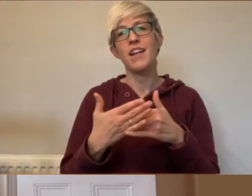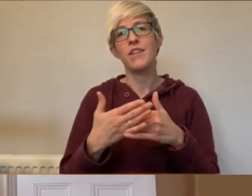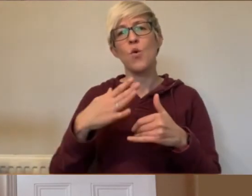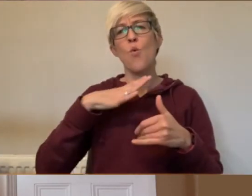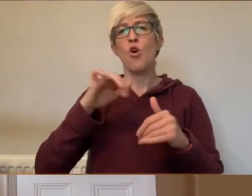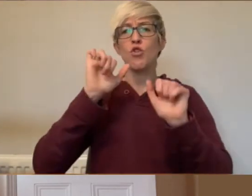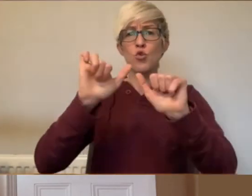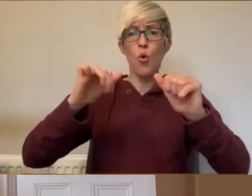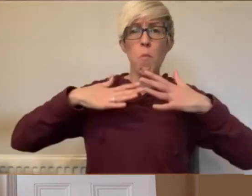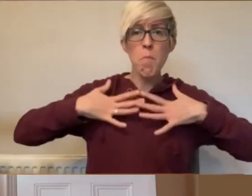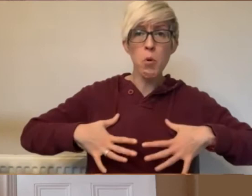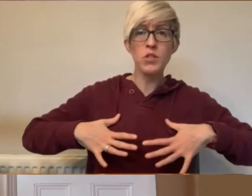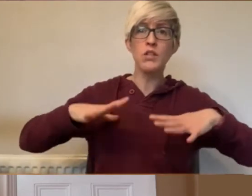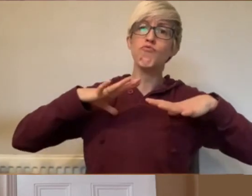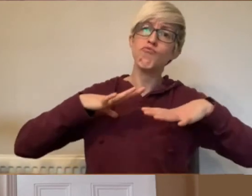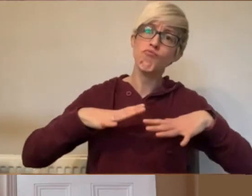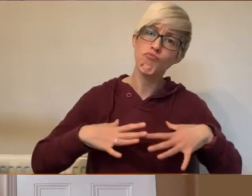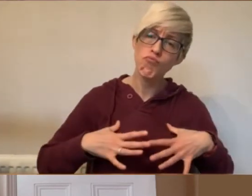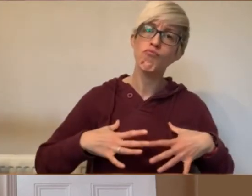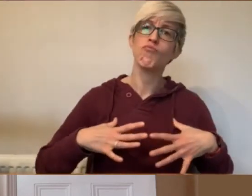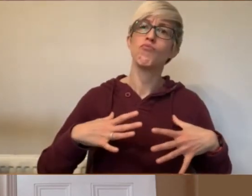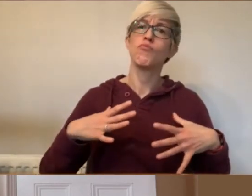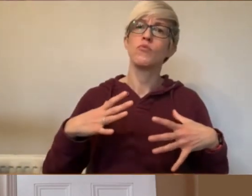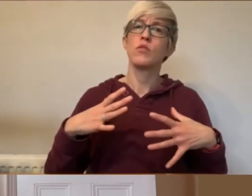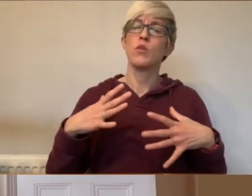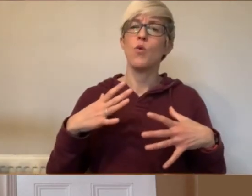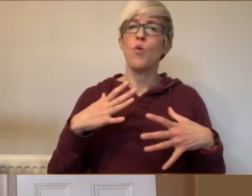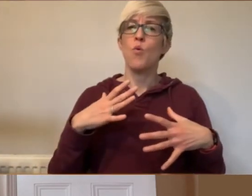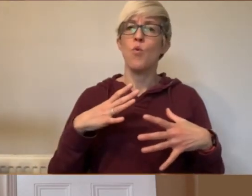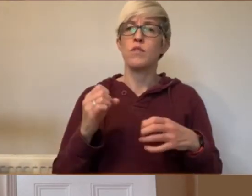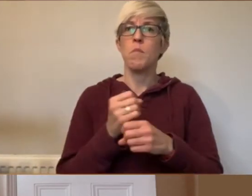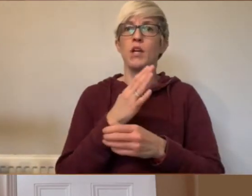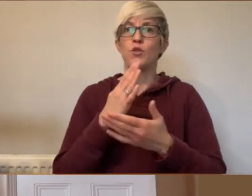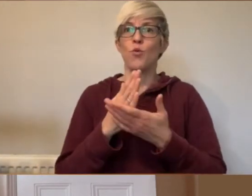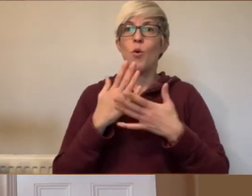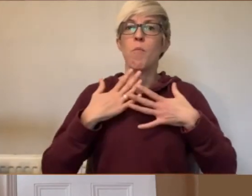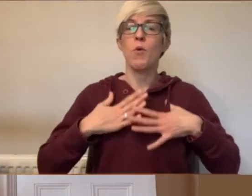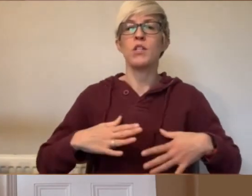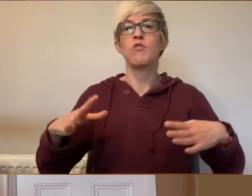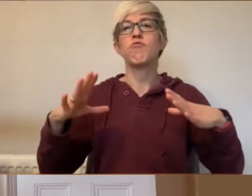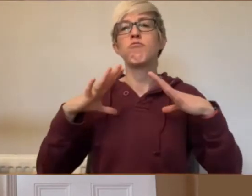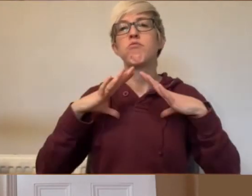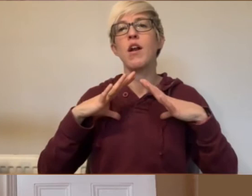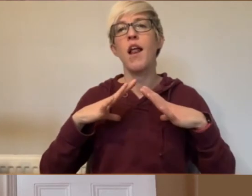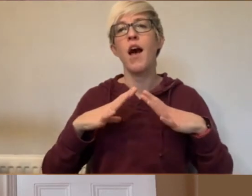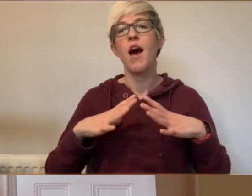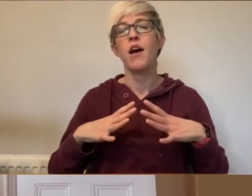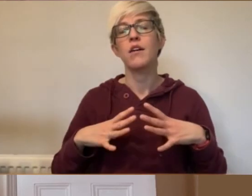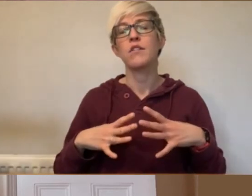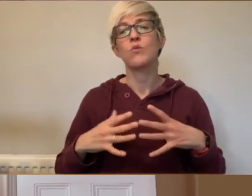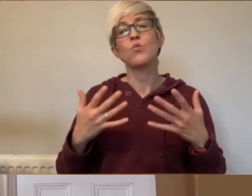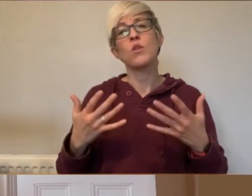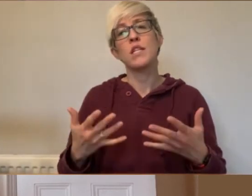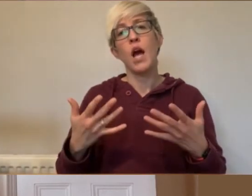the body to relax and for all the work that we've done to integrate into the body. So today we're